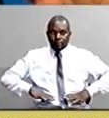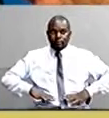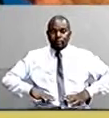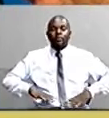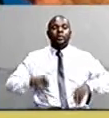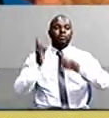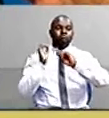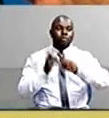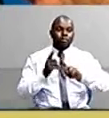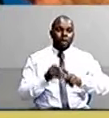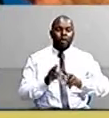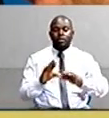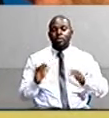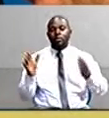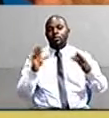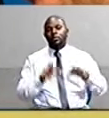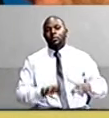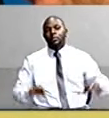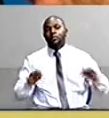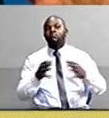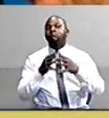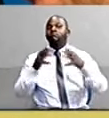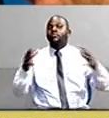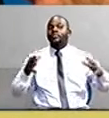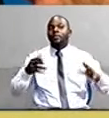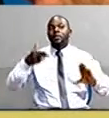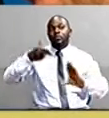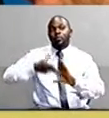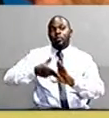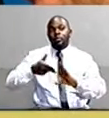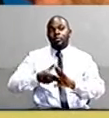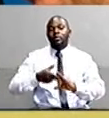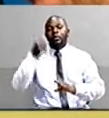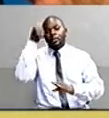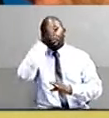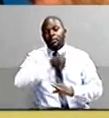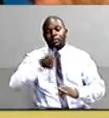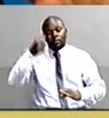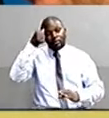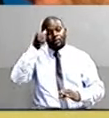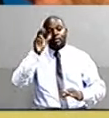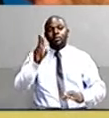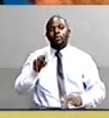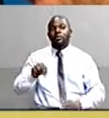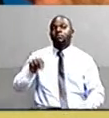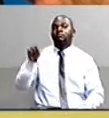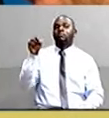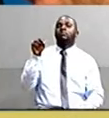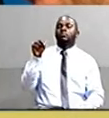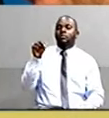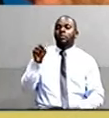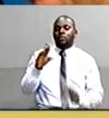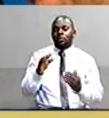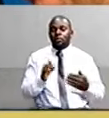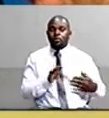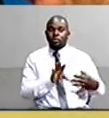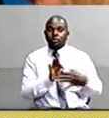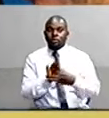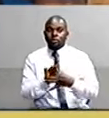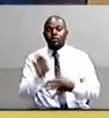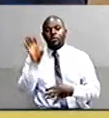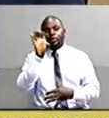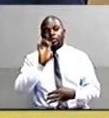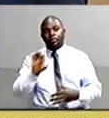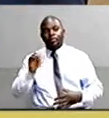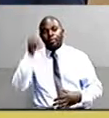strategically important, having the largest oil reserves in Africa. It is located along the Mediterranean coast and a gateway to Europe for